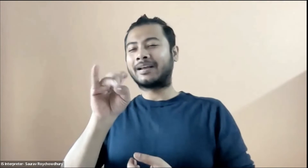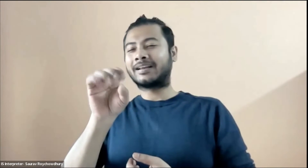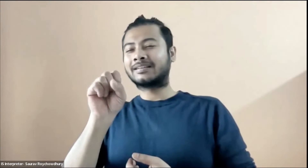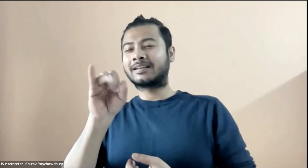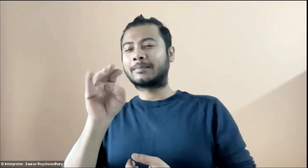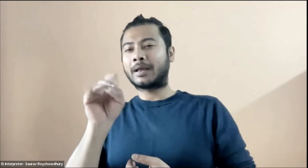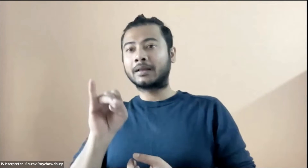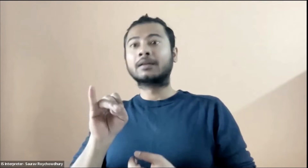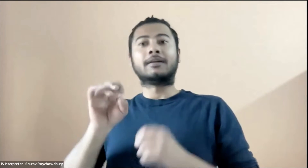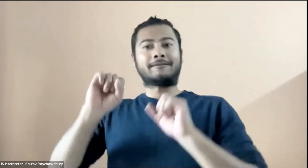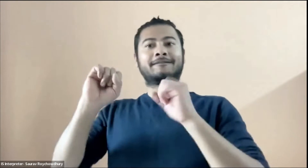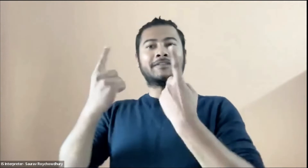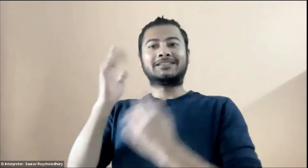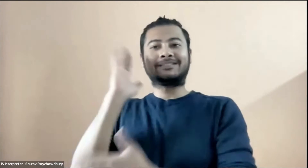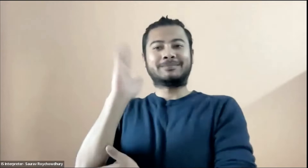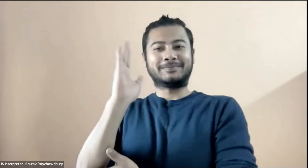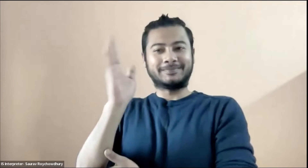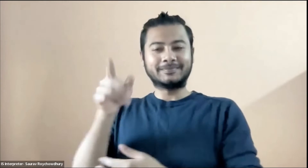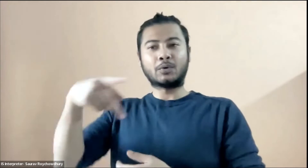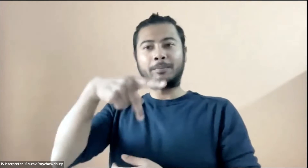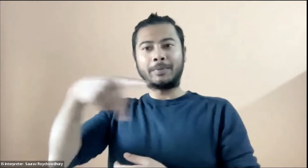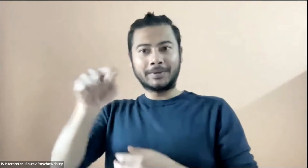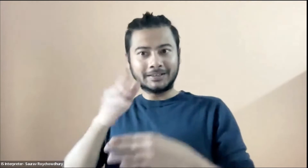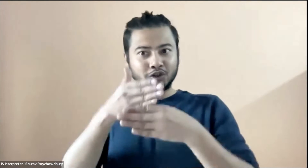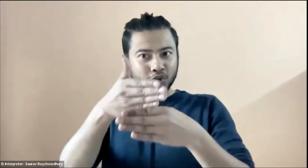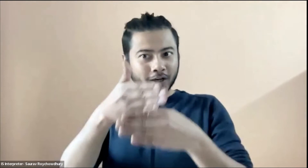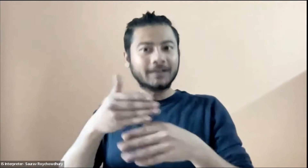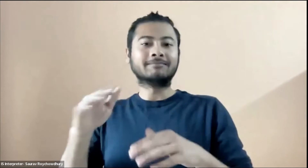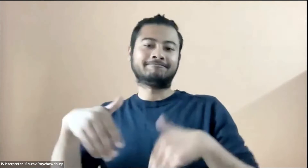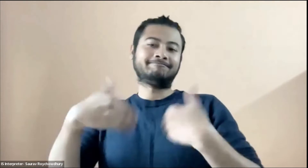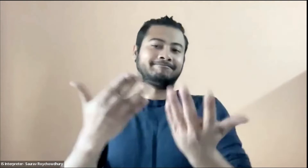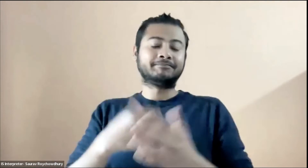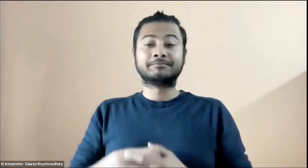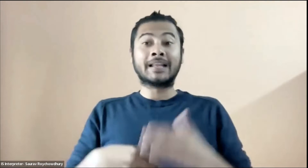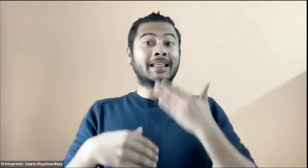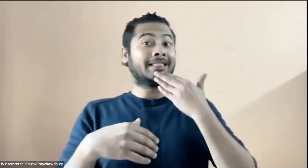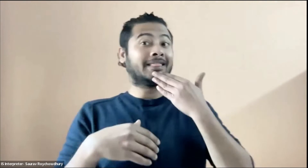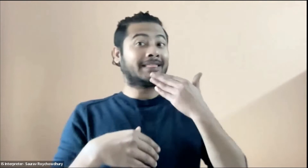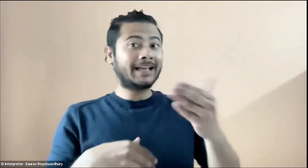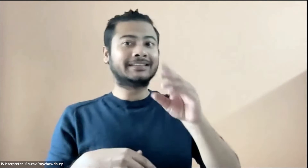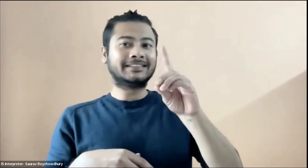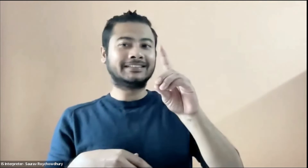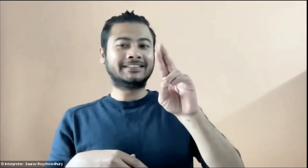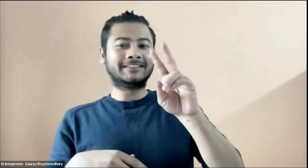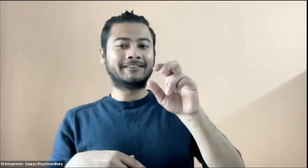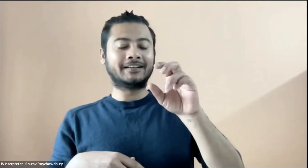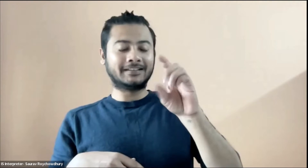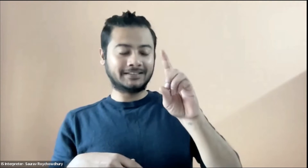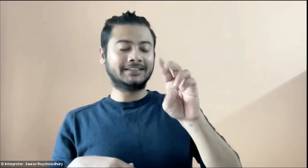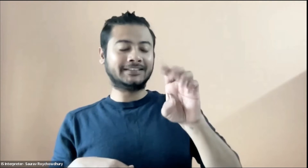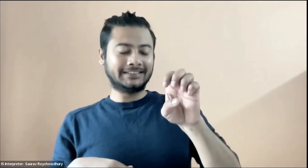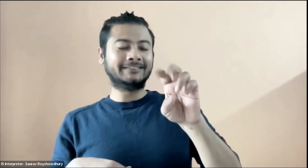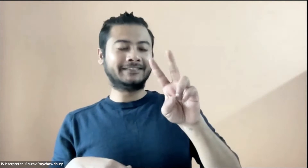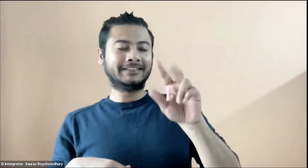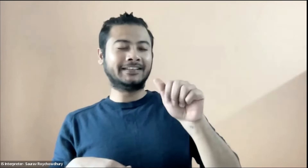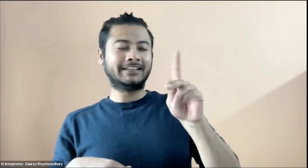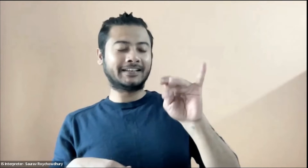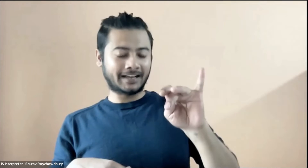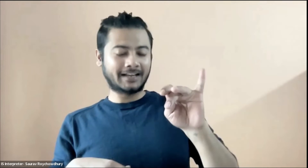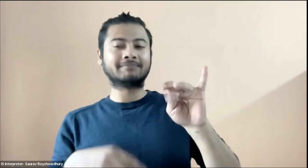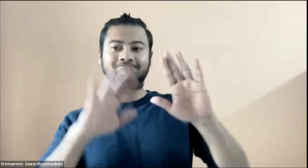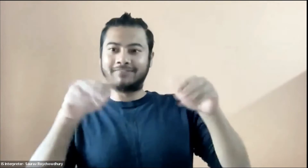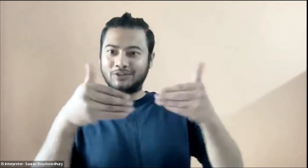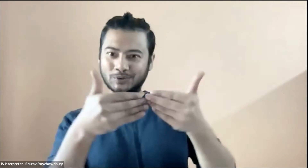Missimi. Thanks, David. Thanks for the introduction. I'll just share my screen.